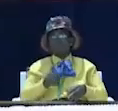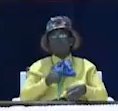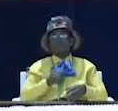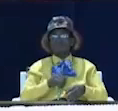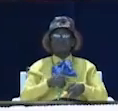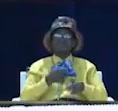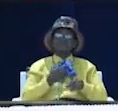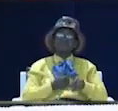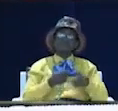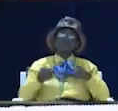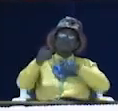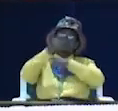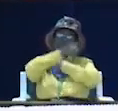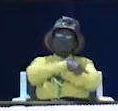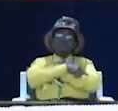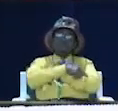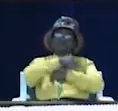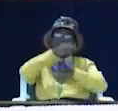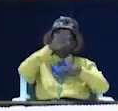From today onward,